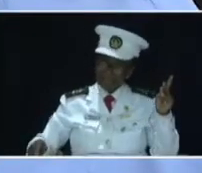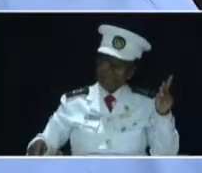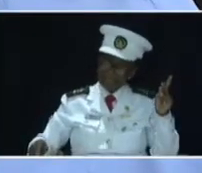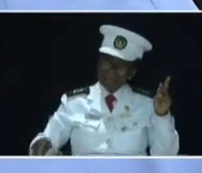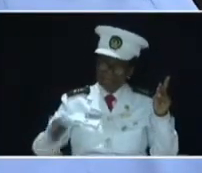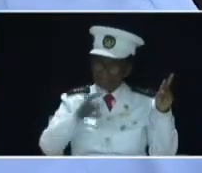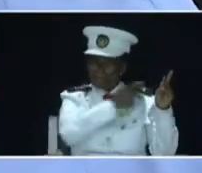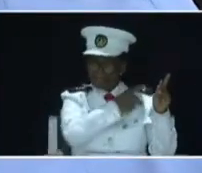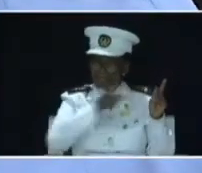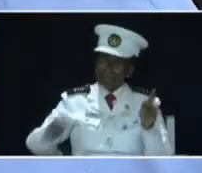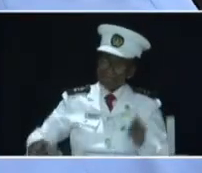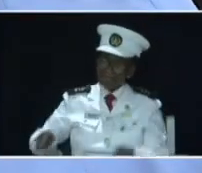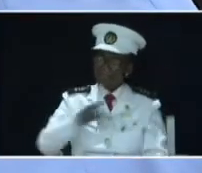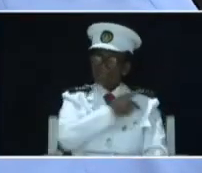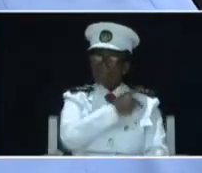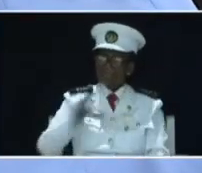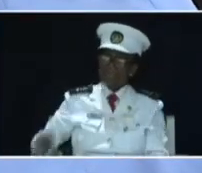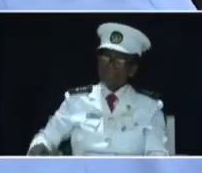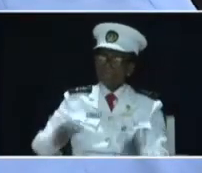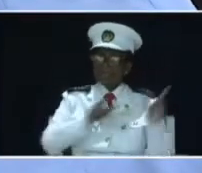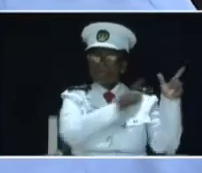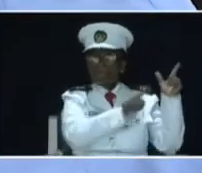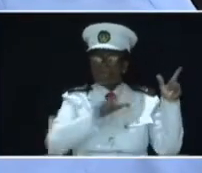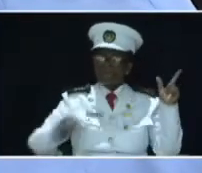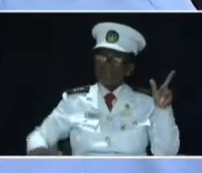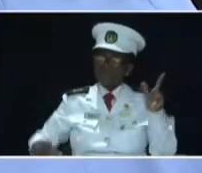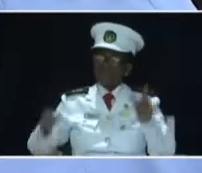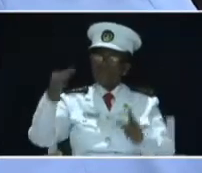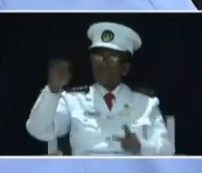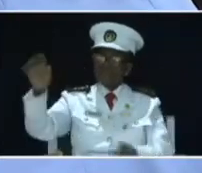King of kings and Lord of lords,